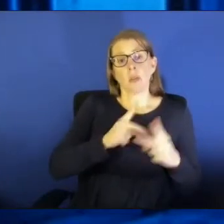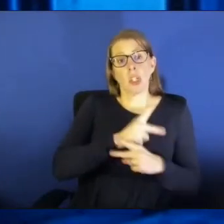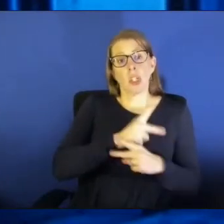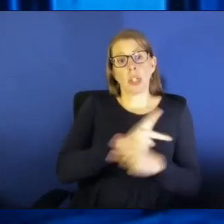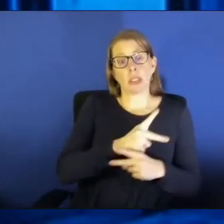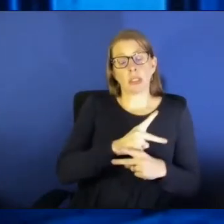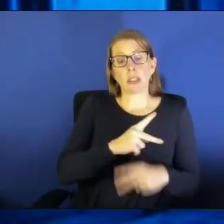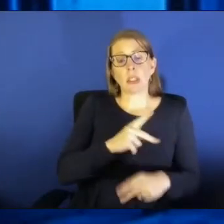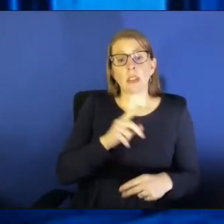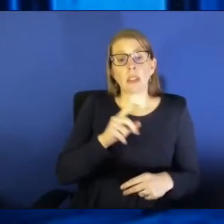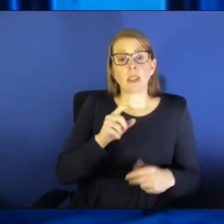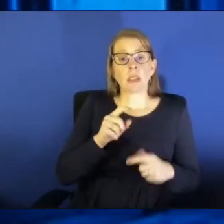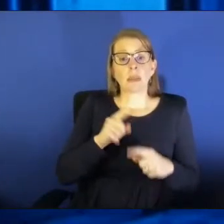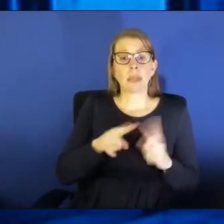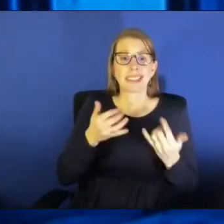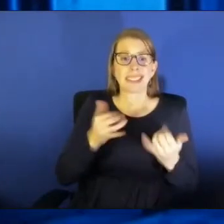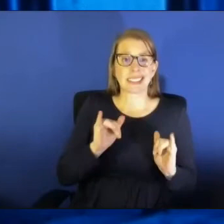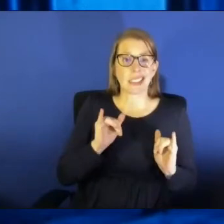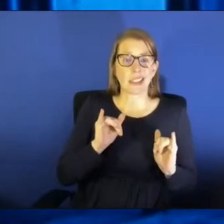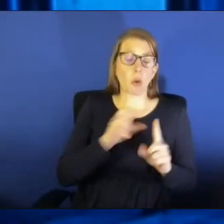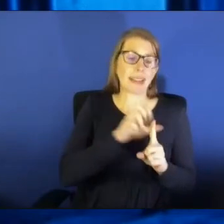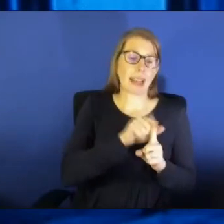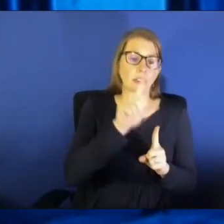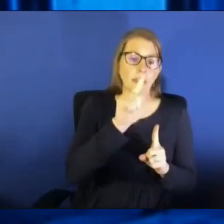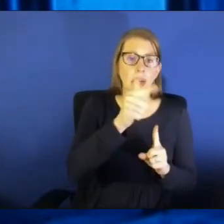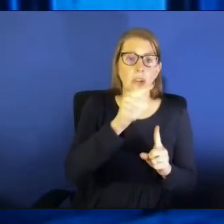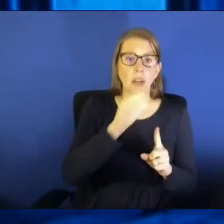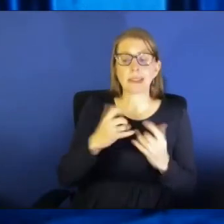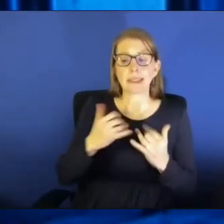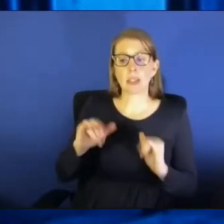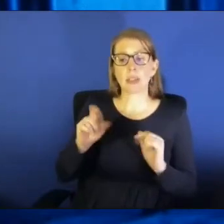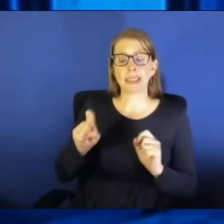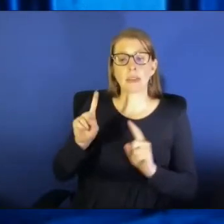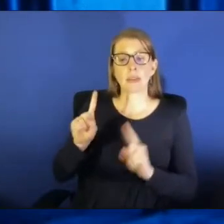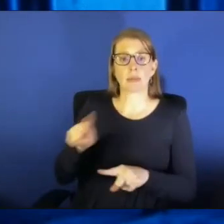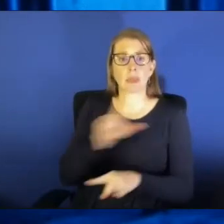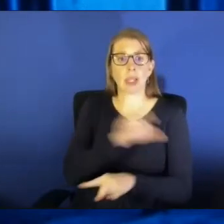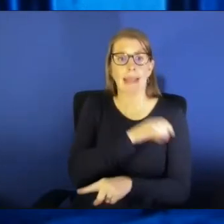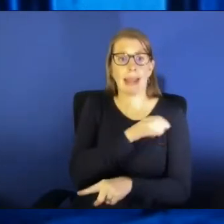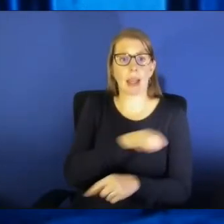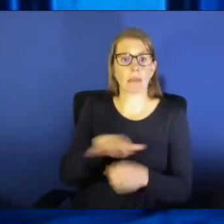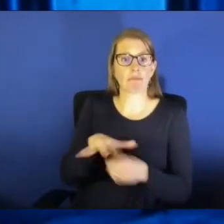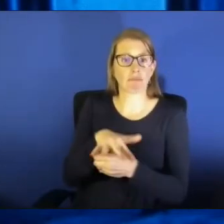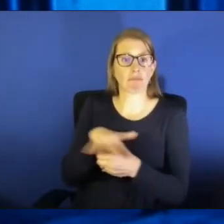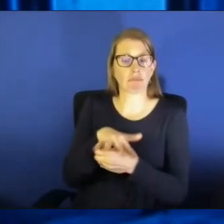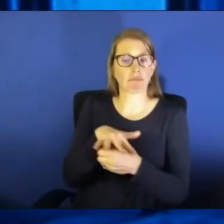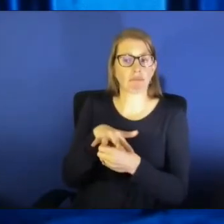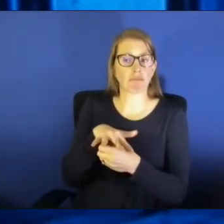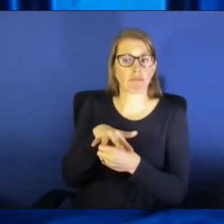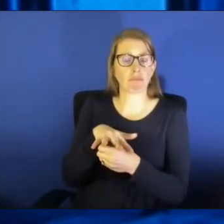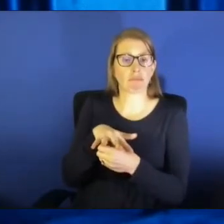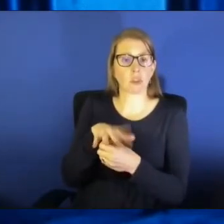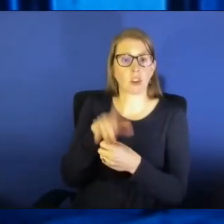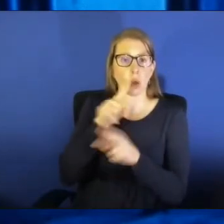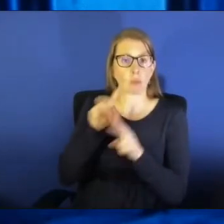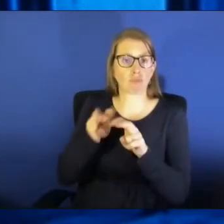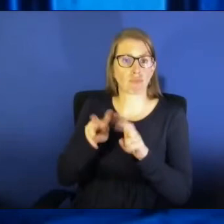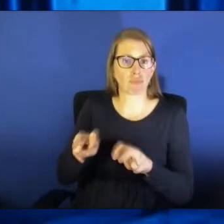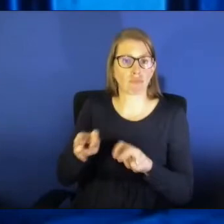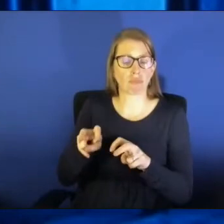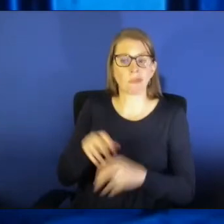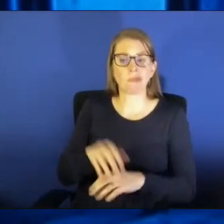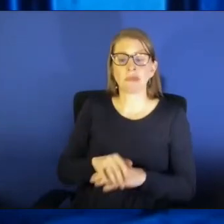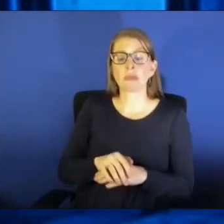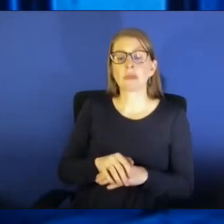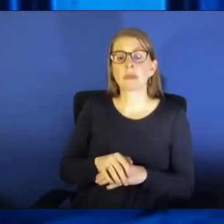clinical setting. So we started the survivorship clinic just to cater to that specific group.